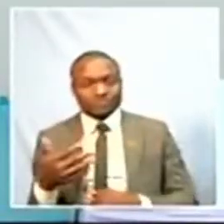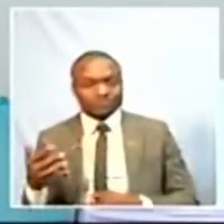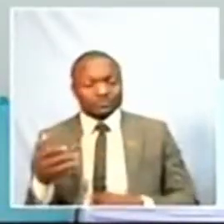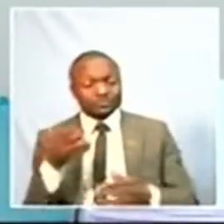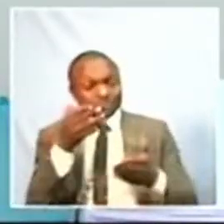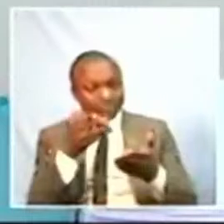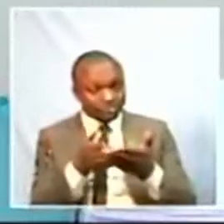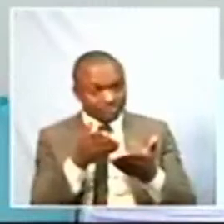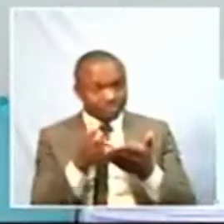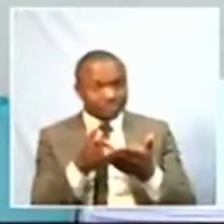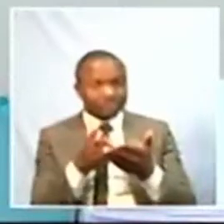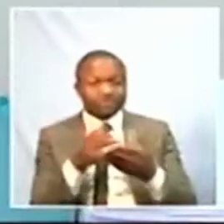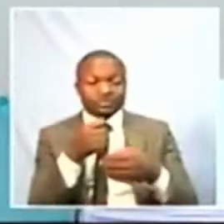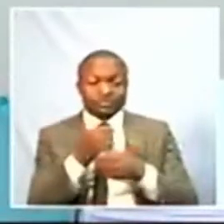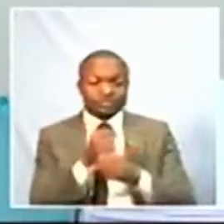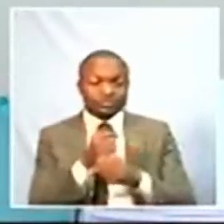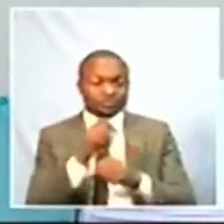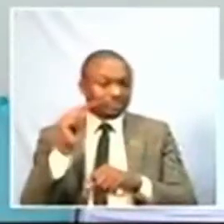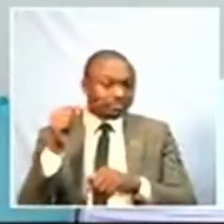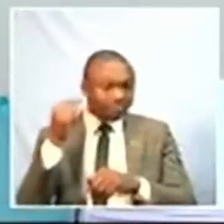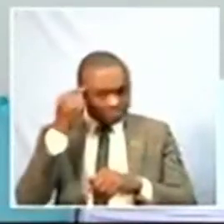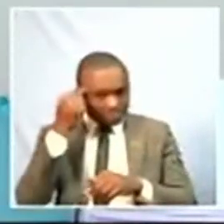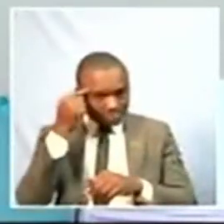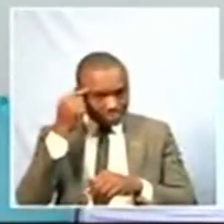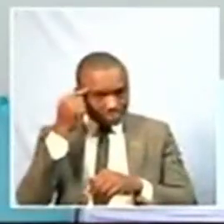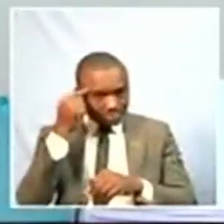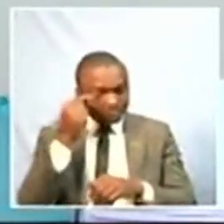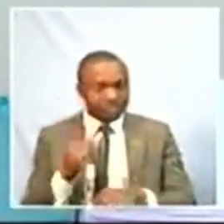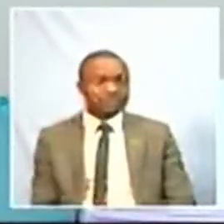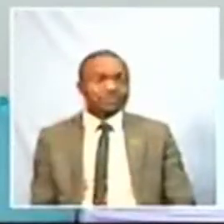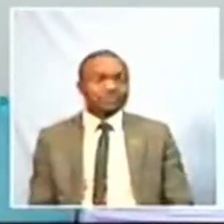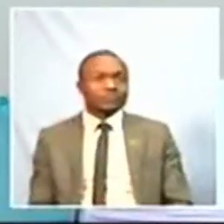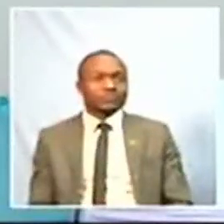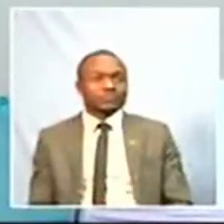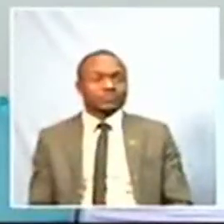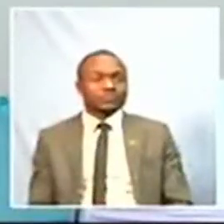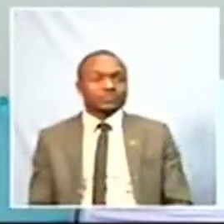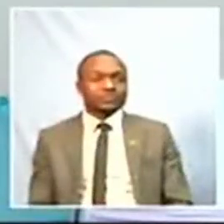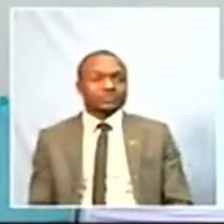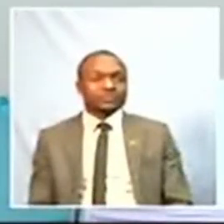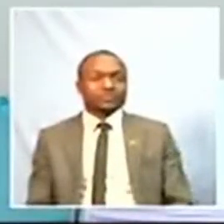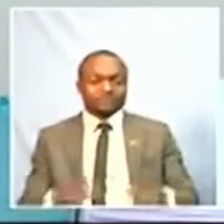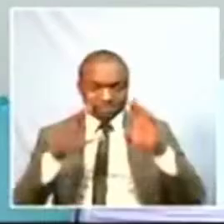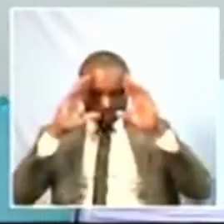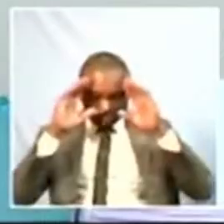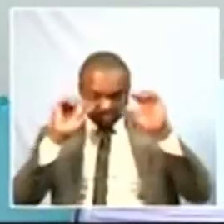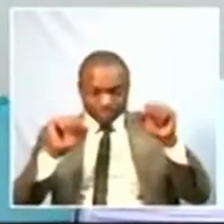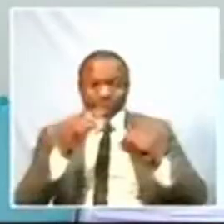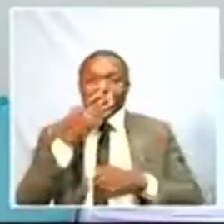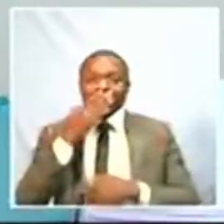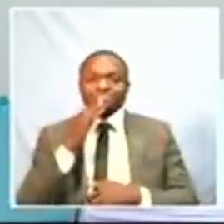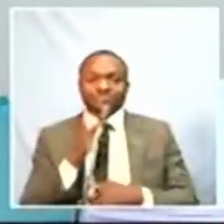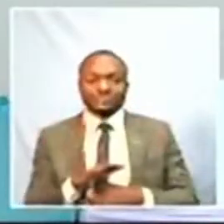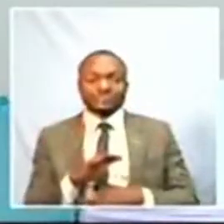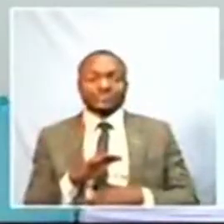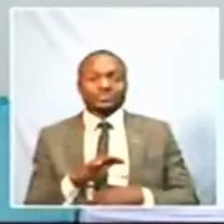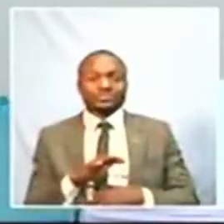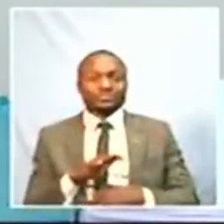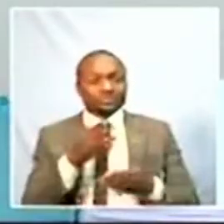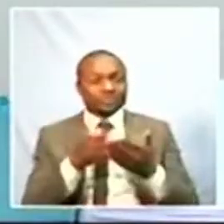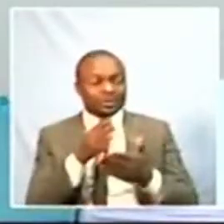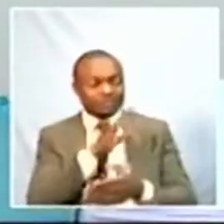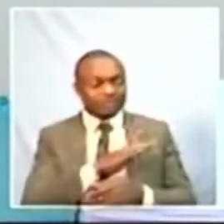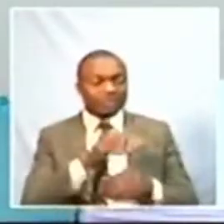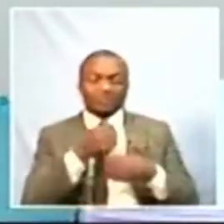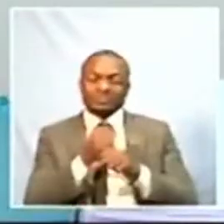This makes the government and His Excellency sad. This attitude makes him very